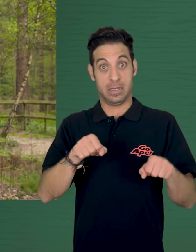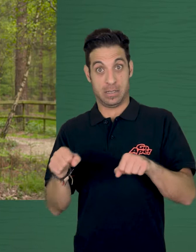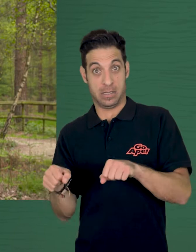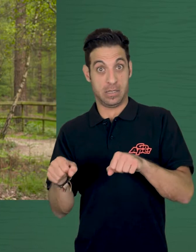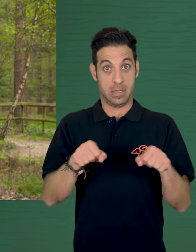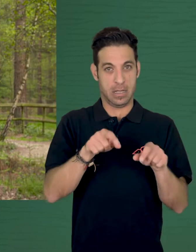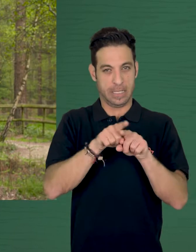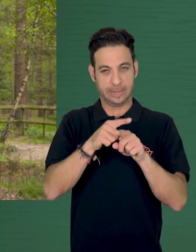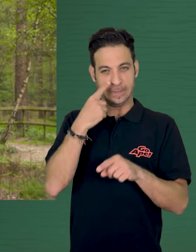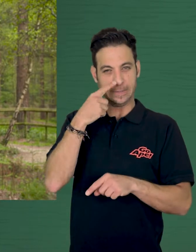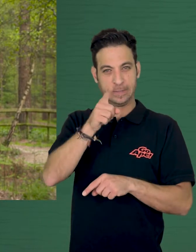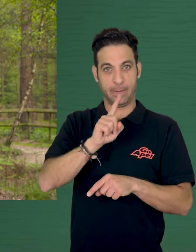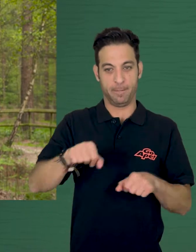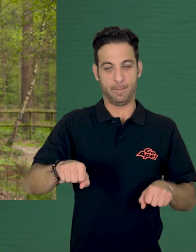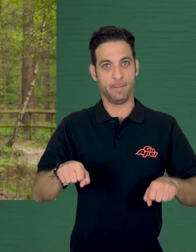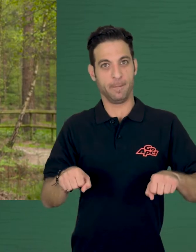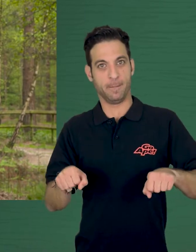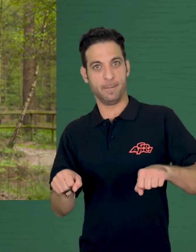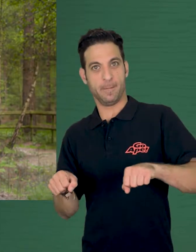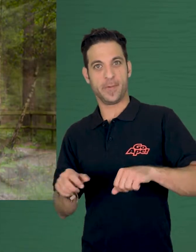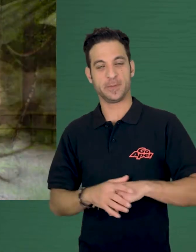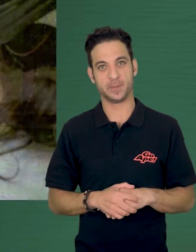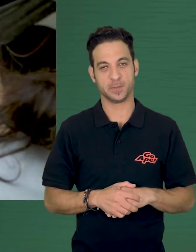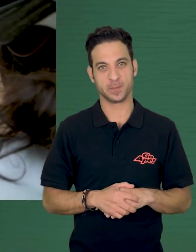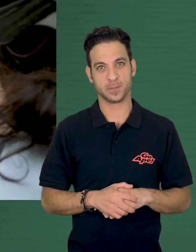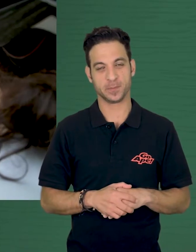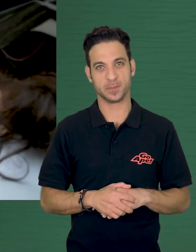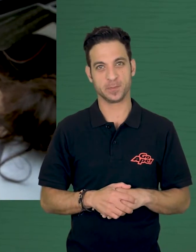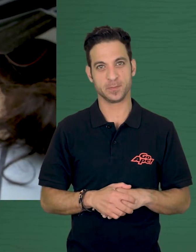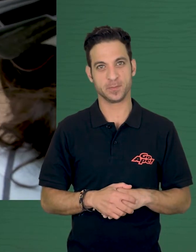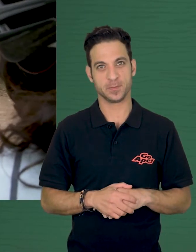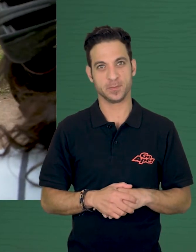together, it is going to look a little something like this.